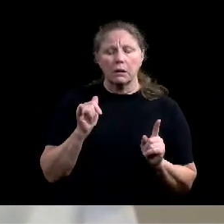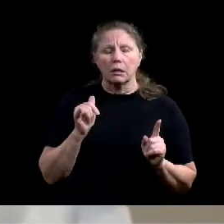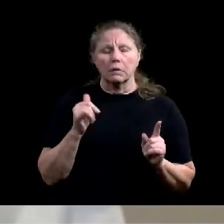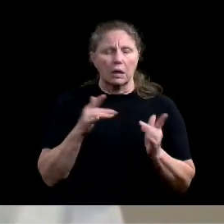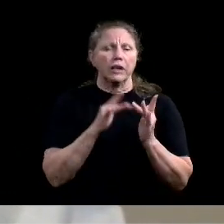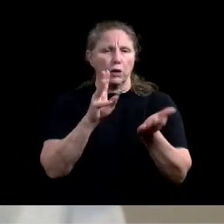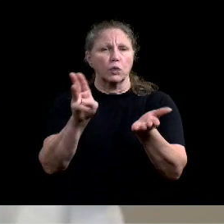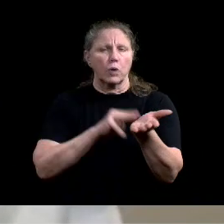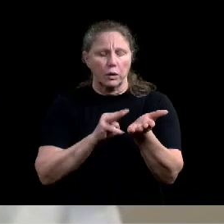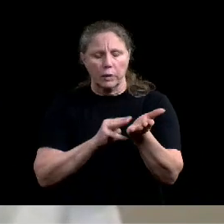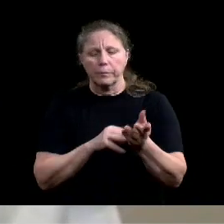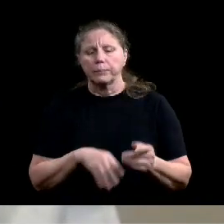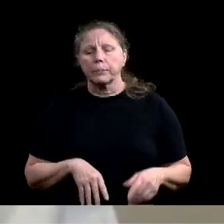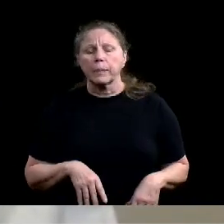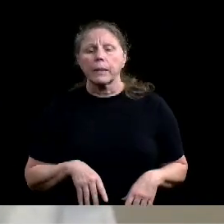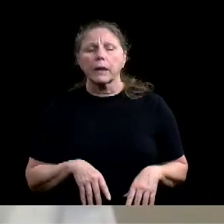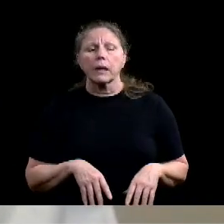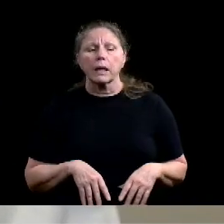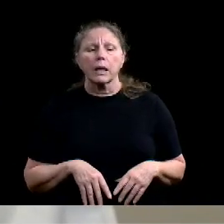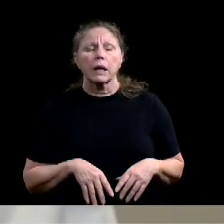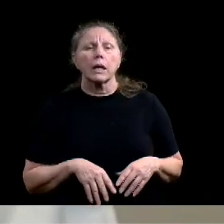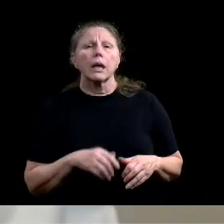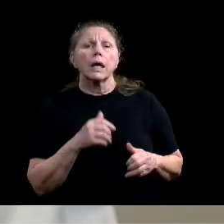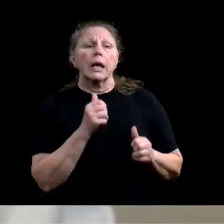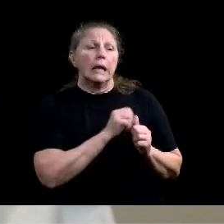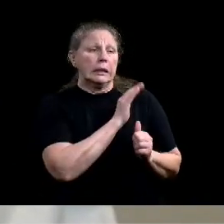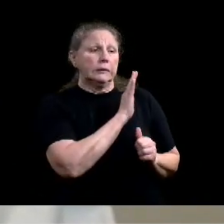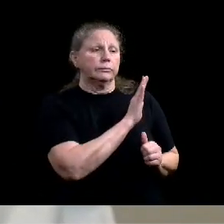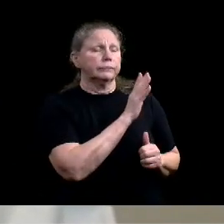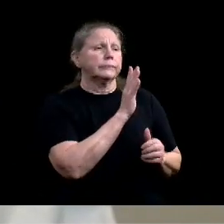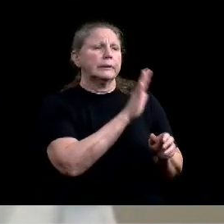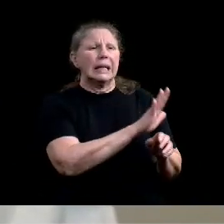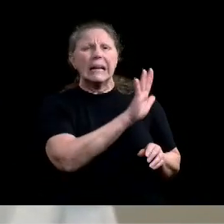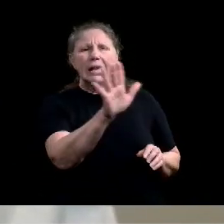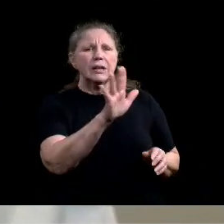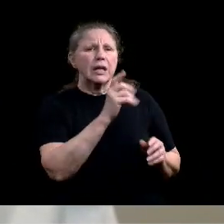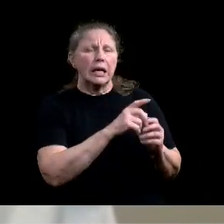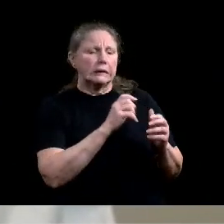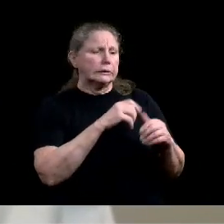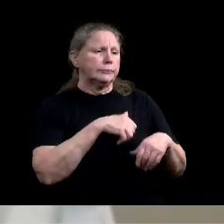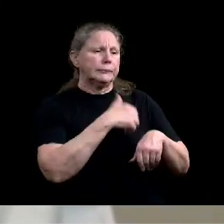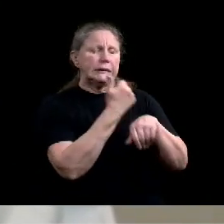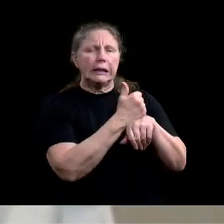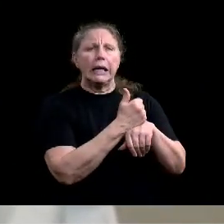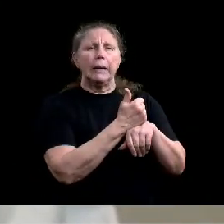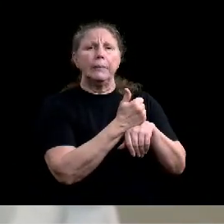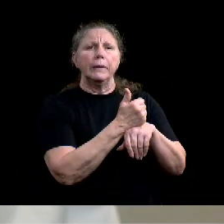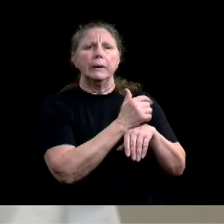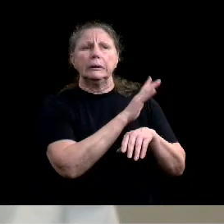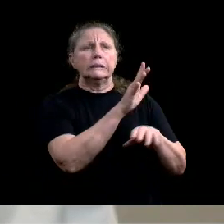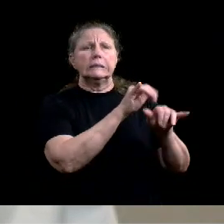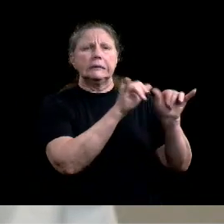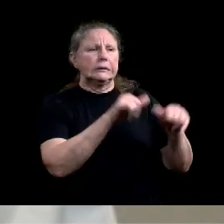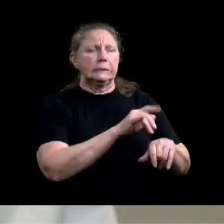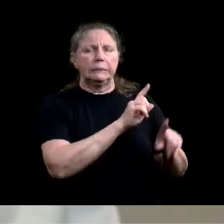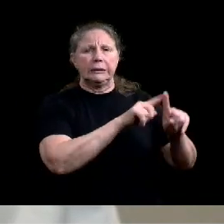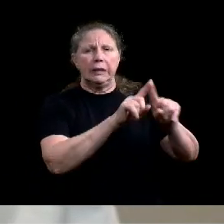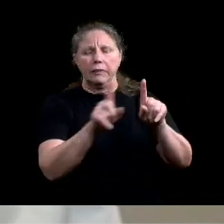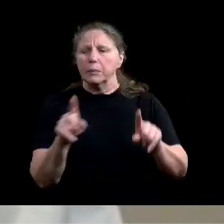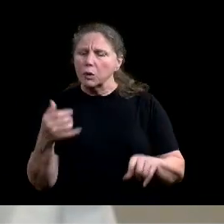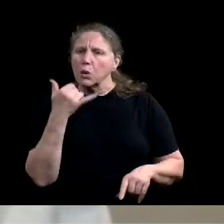accommodated patients with chronic disease maybe slightly differently, but you can call your primary care